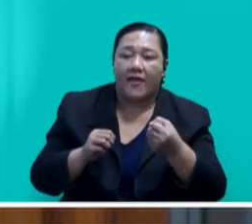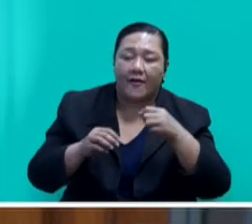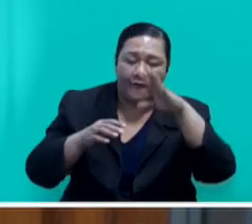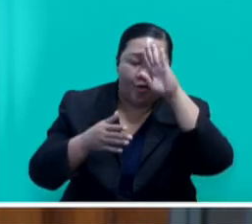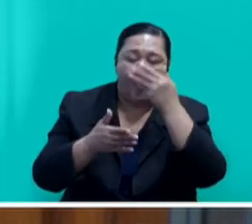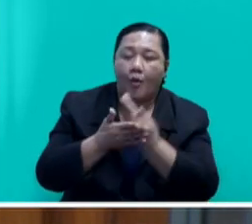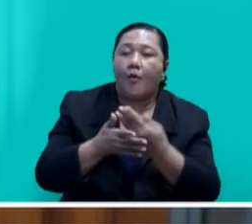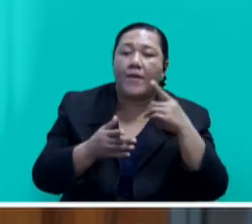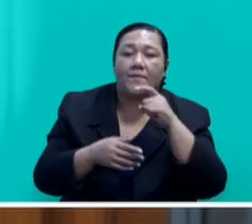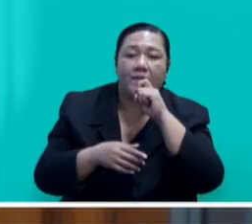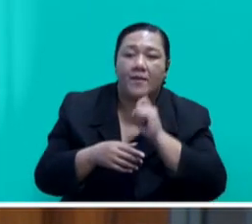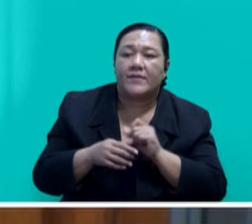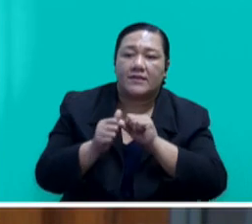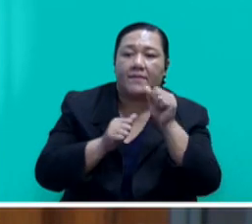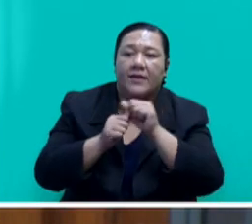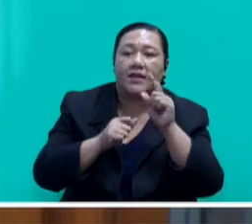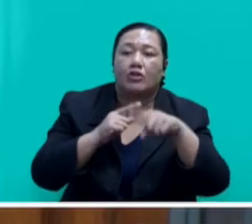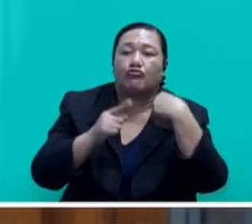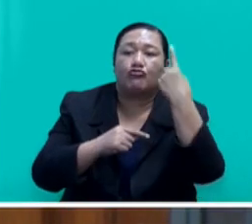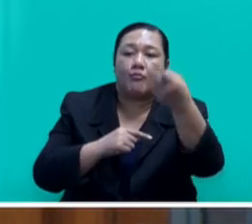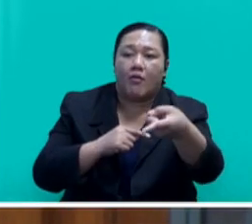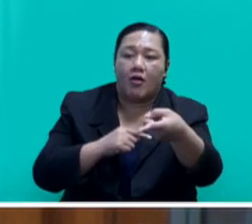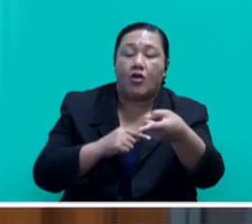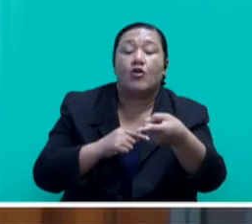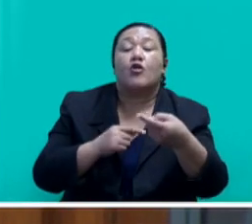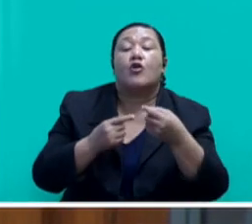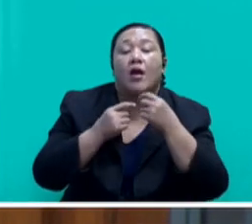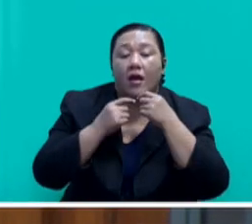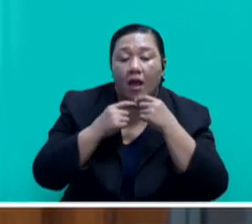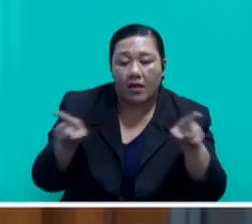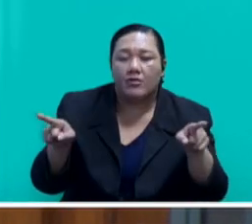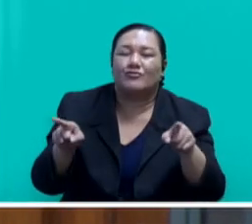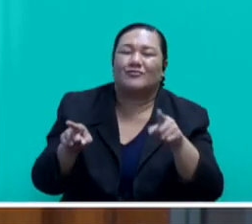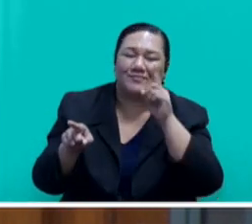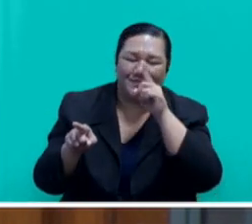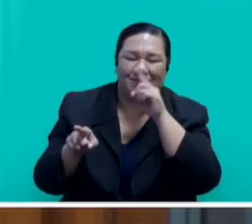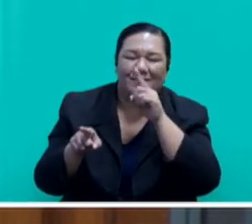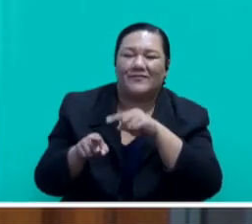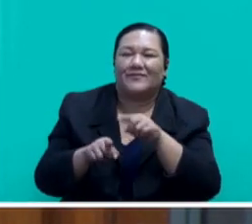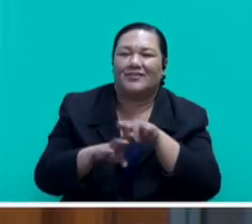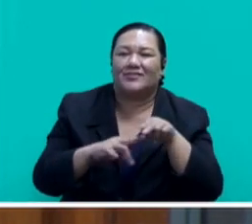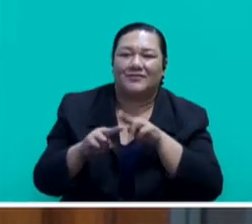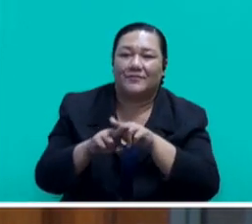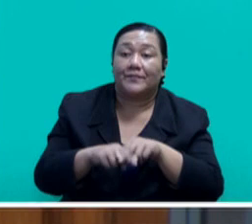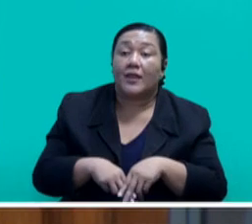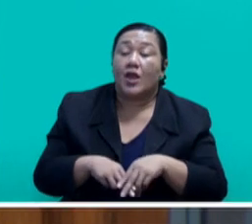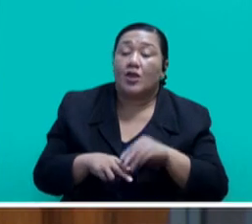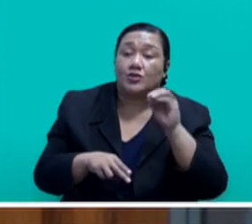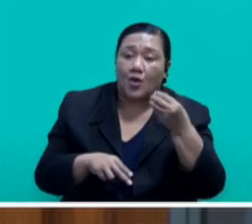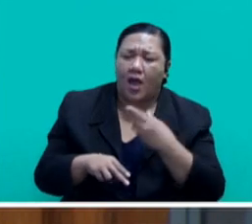promise for a better tomorrow to the people of Fiji. I therefore commend the Honourable